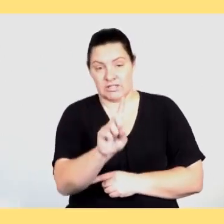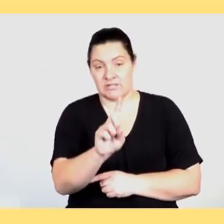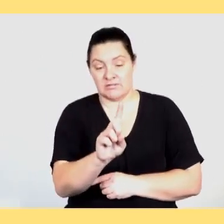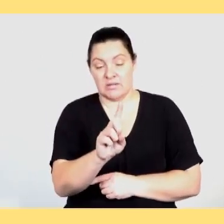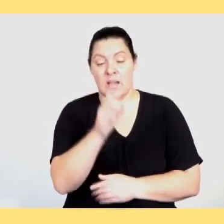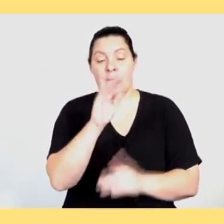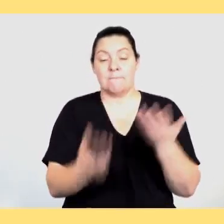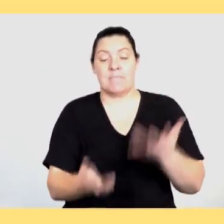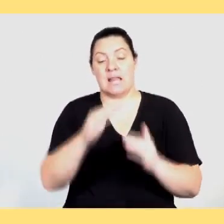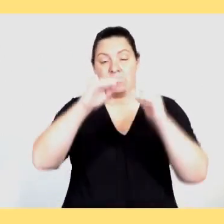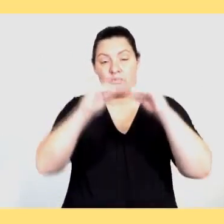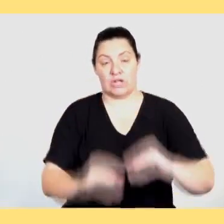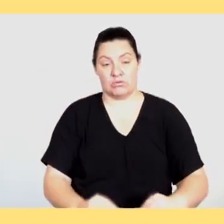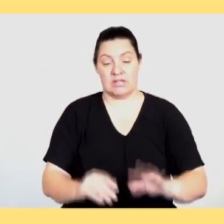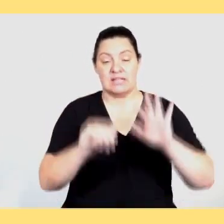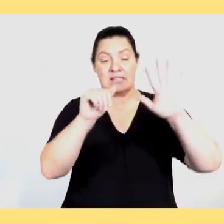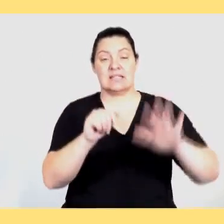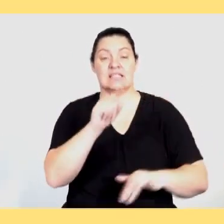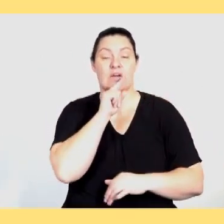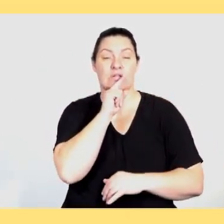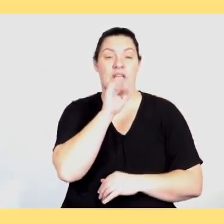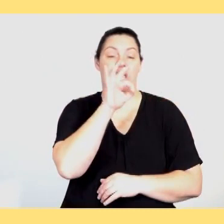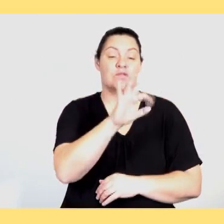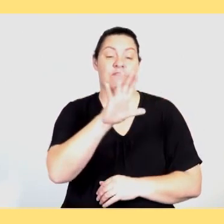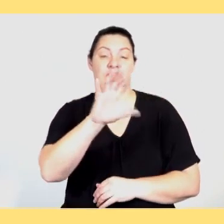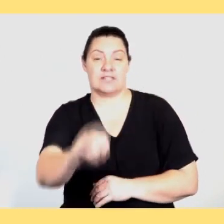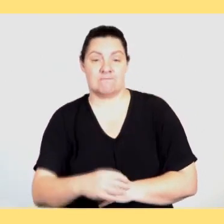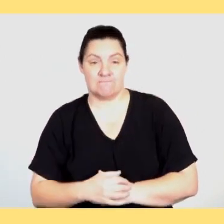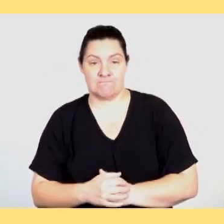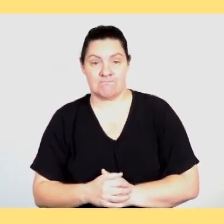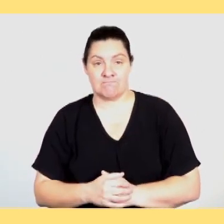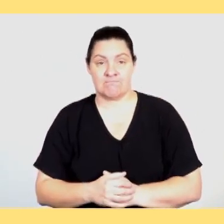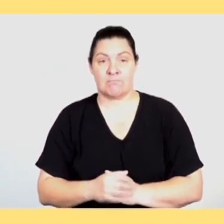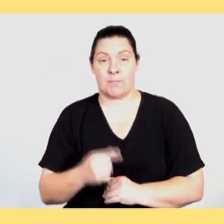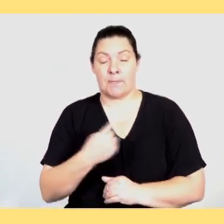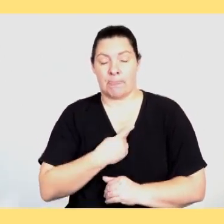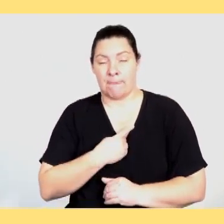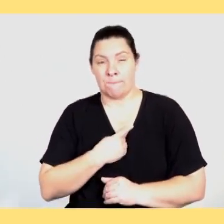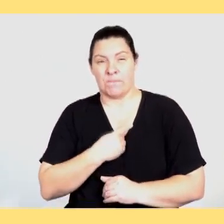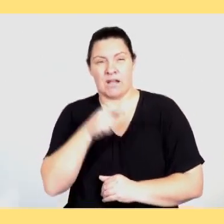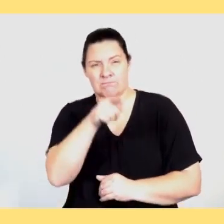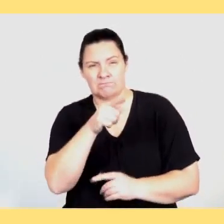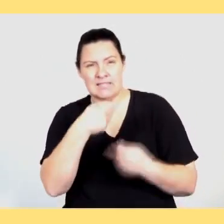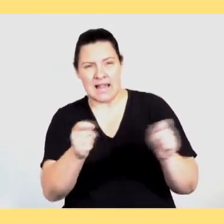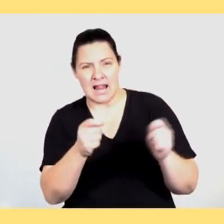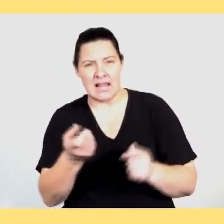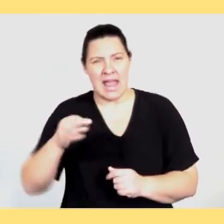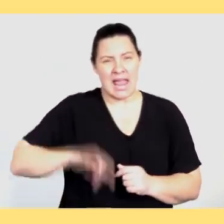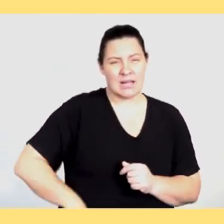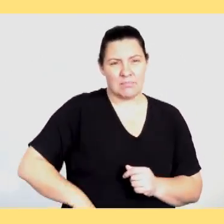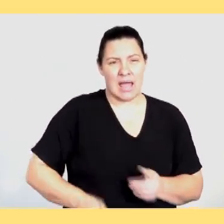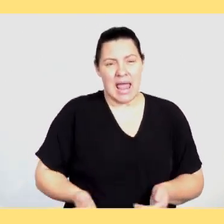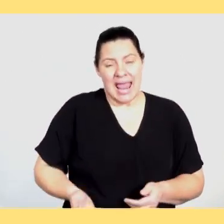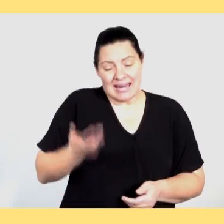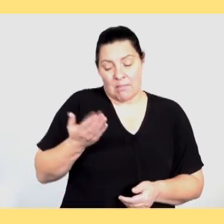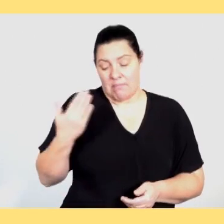first, balance brought down, which is 6,350. Then when I come to my sales now, remember, income